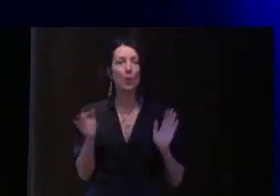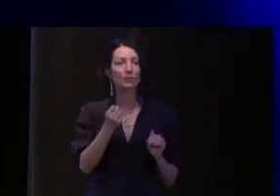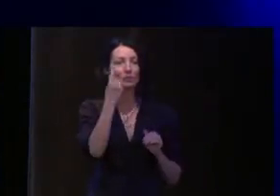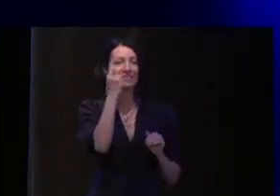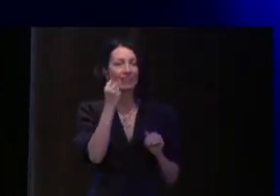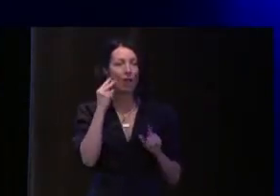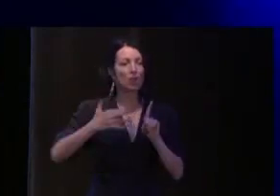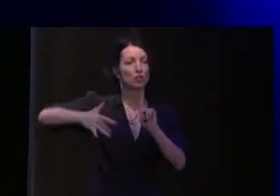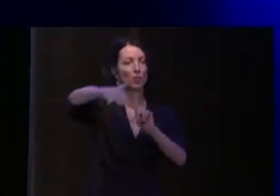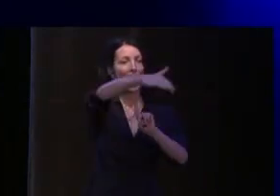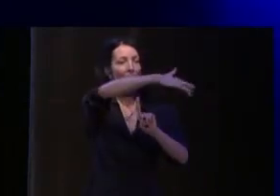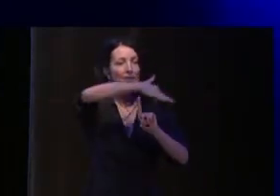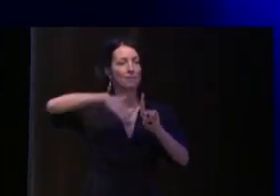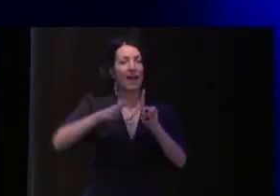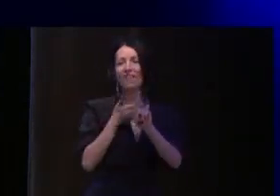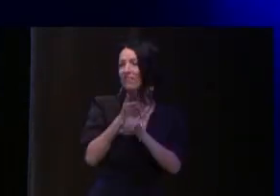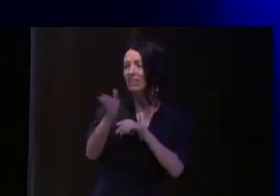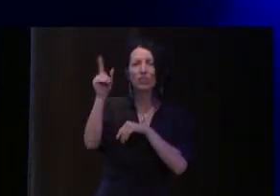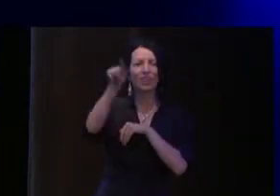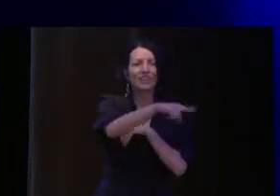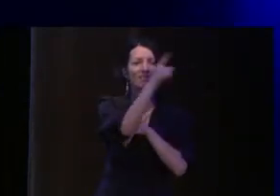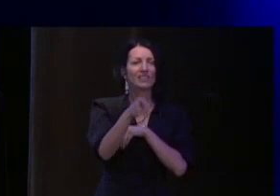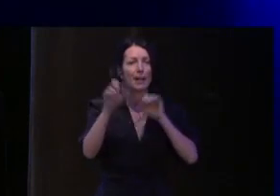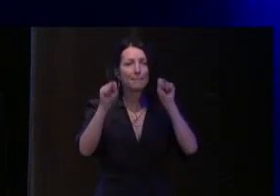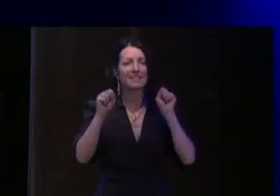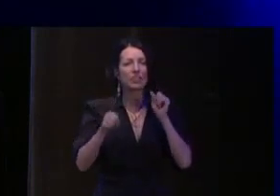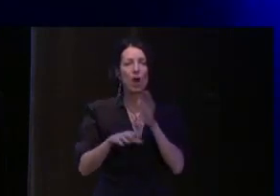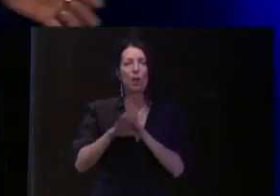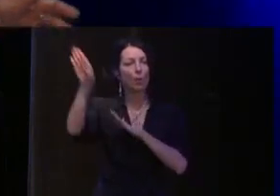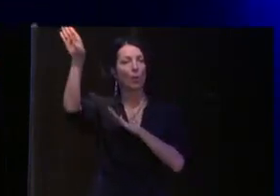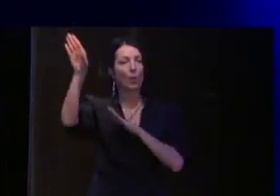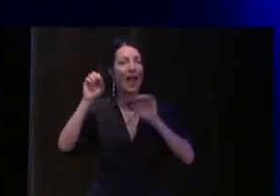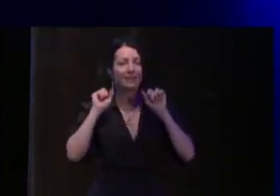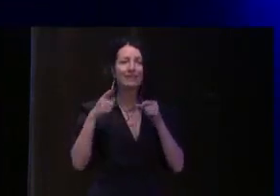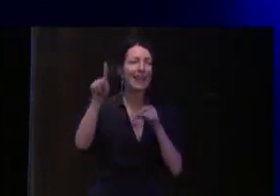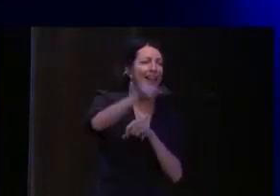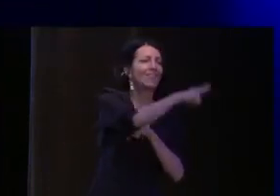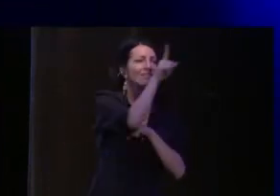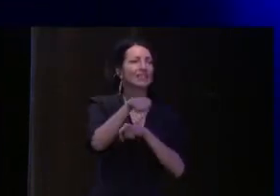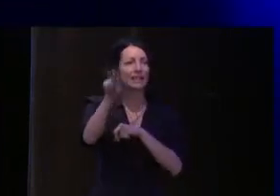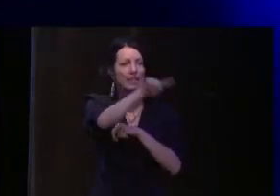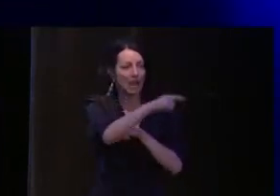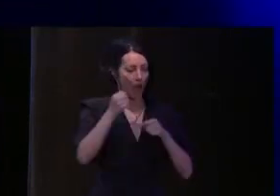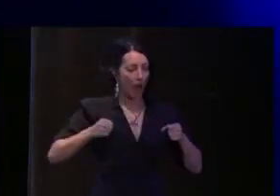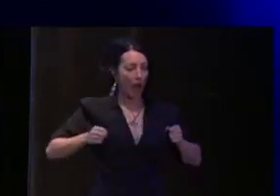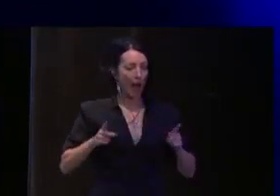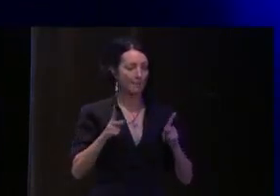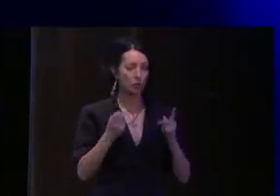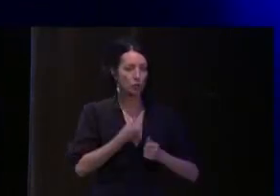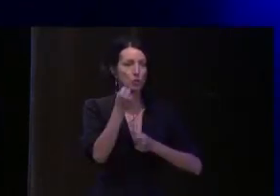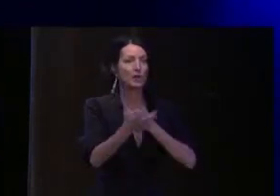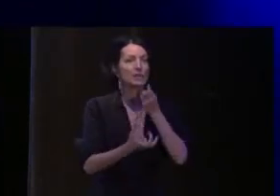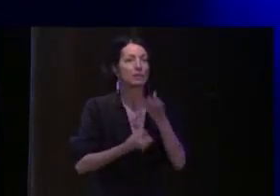we're surrounded by a field of infinite potential and infinite opportunities to express and